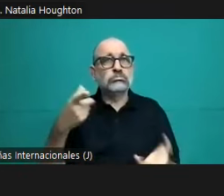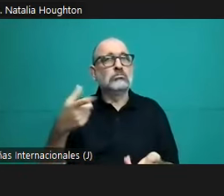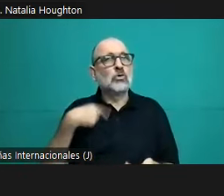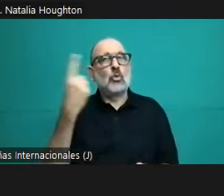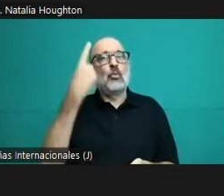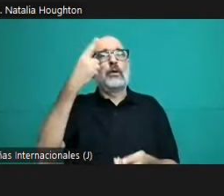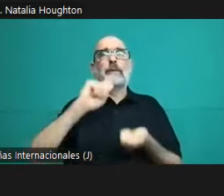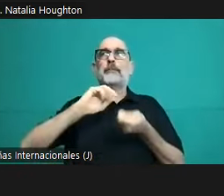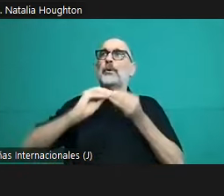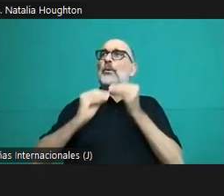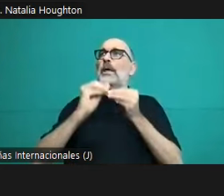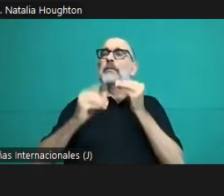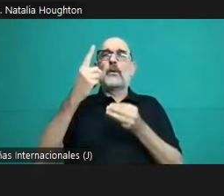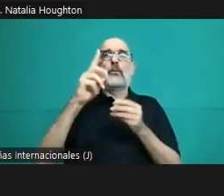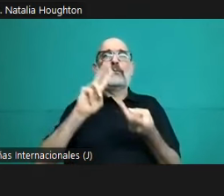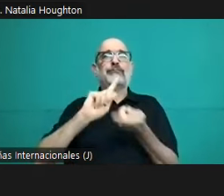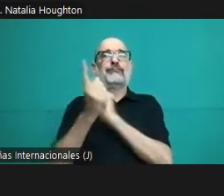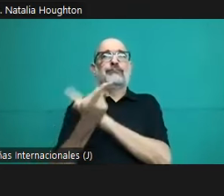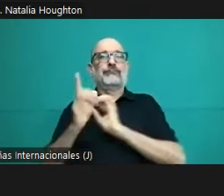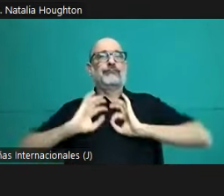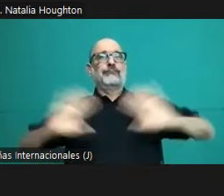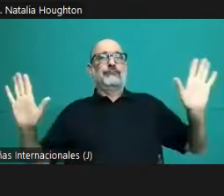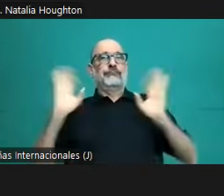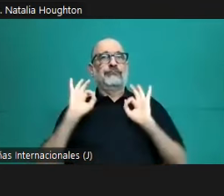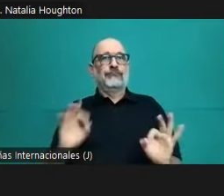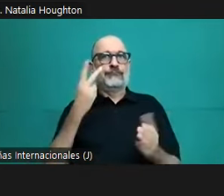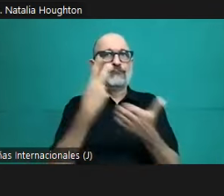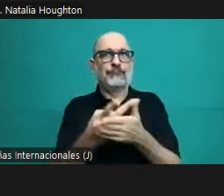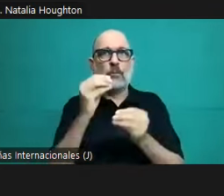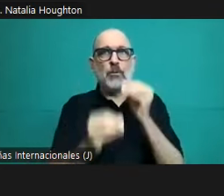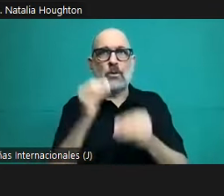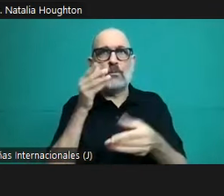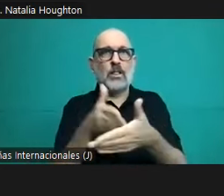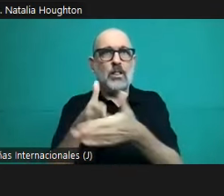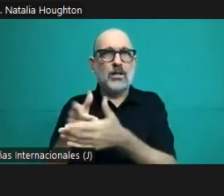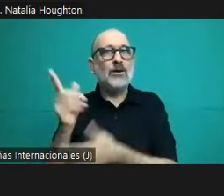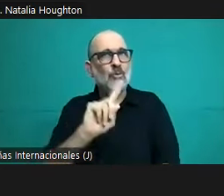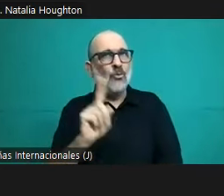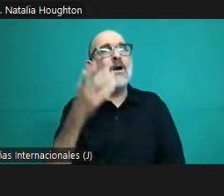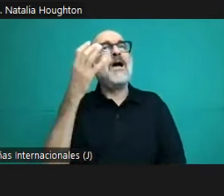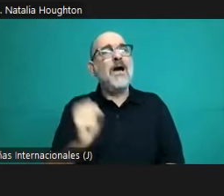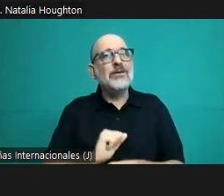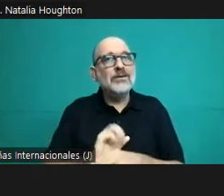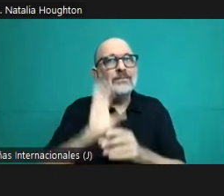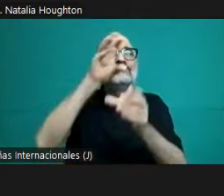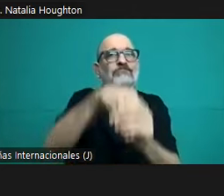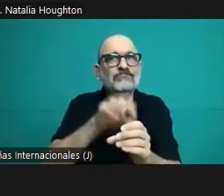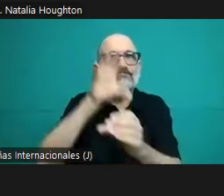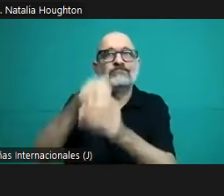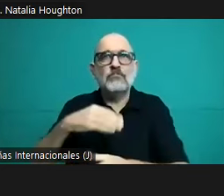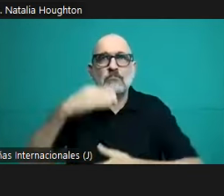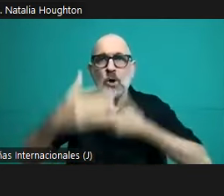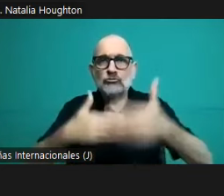effective coverage of Tanahashi. It's a methodology that is some years old, but it's very important.